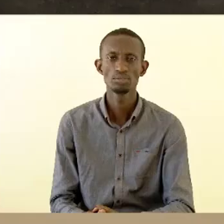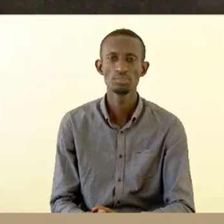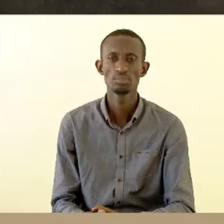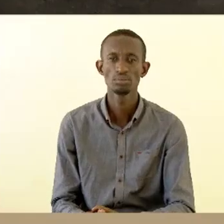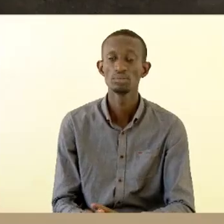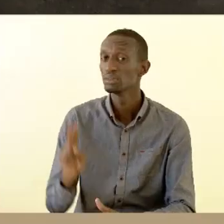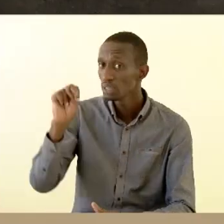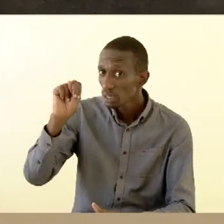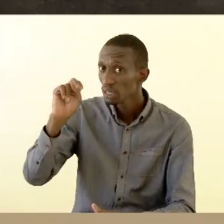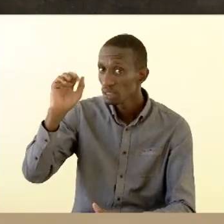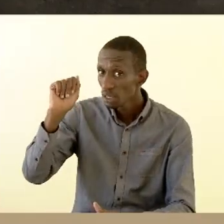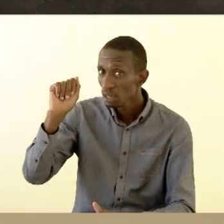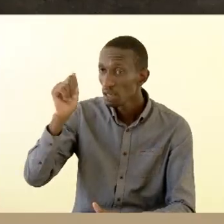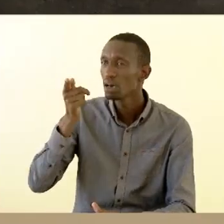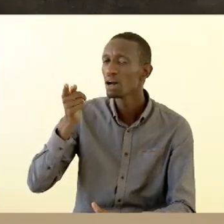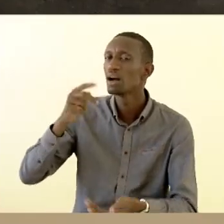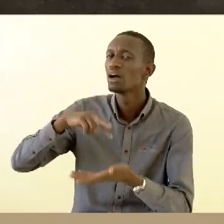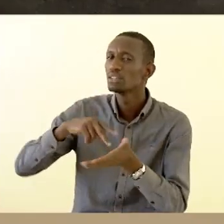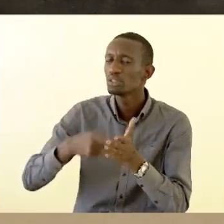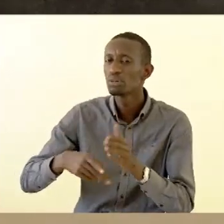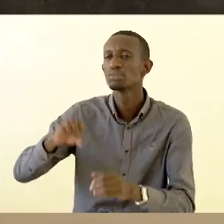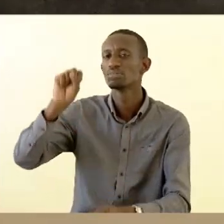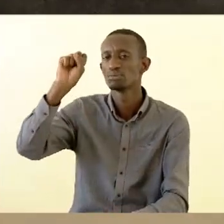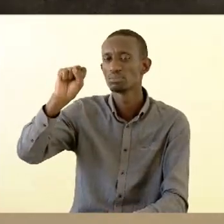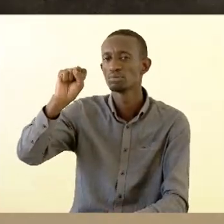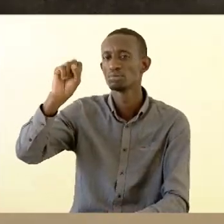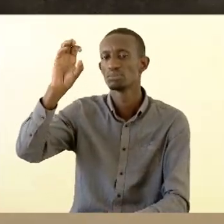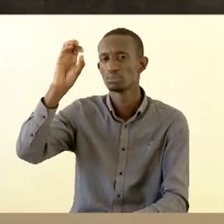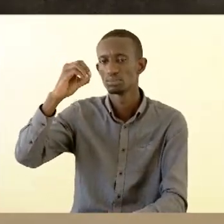That one is sodium.